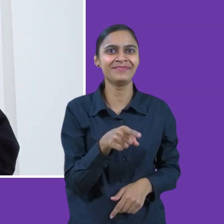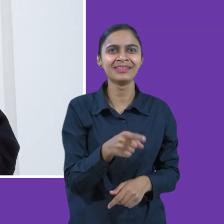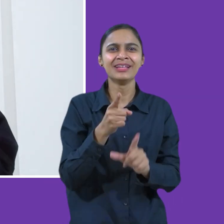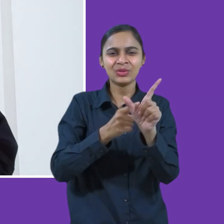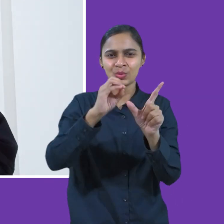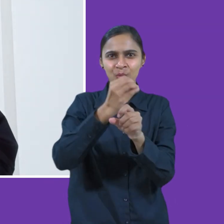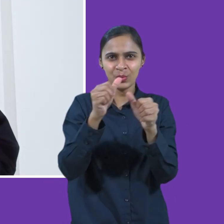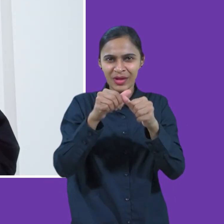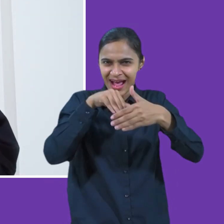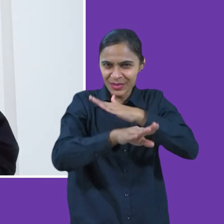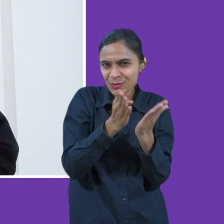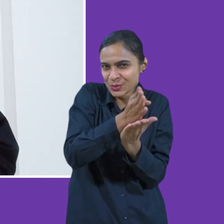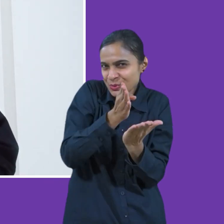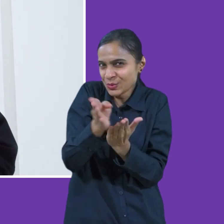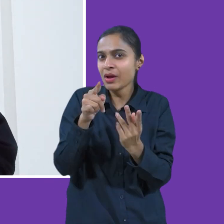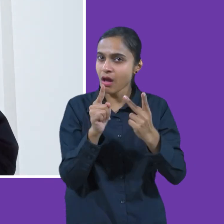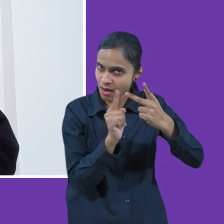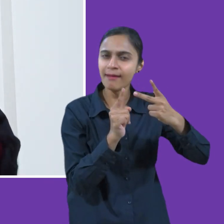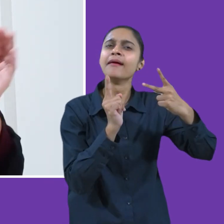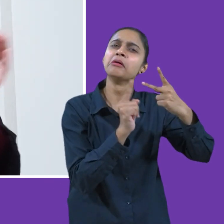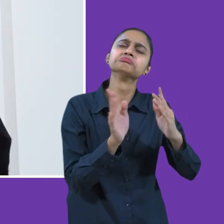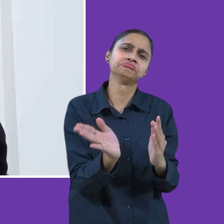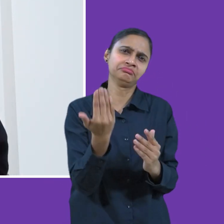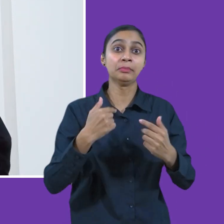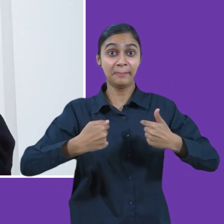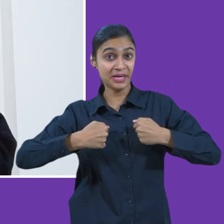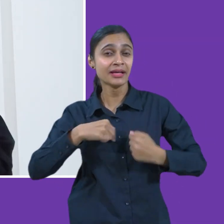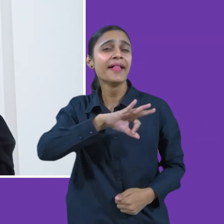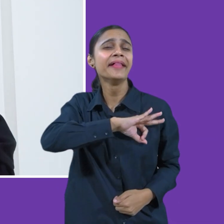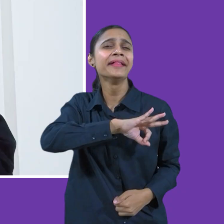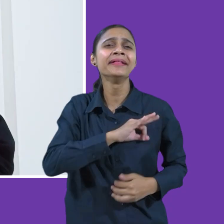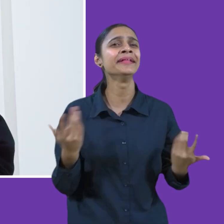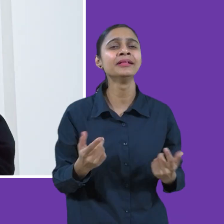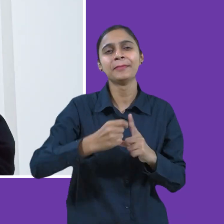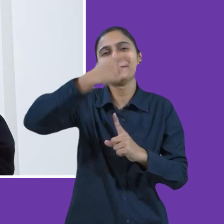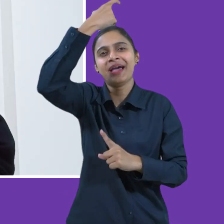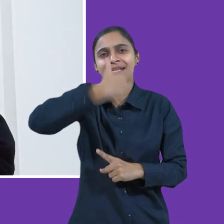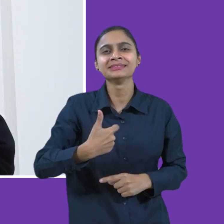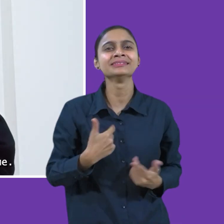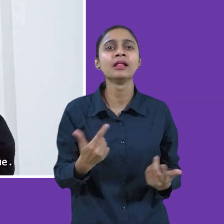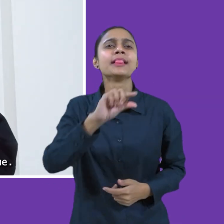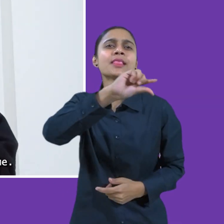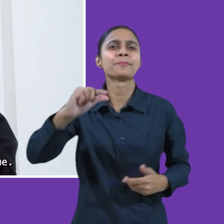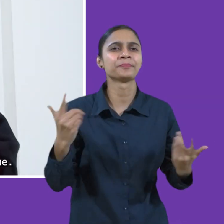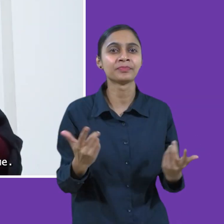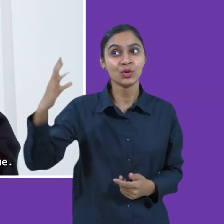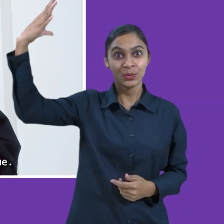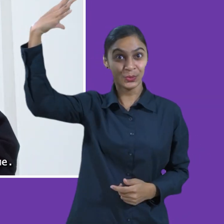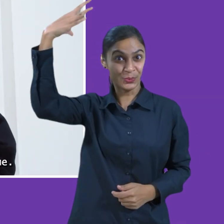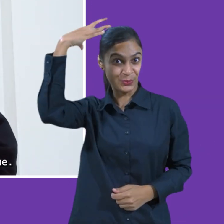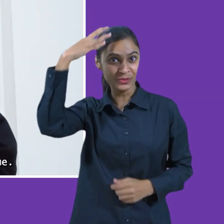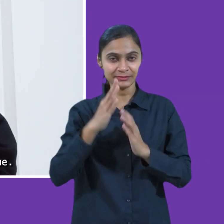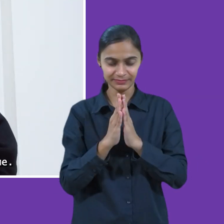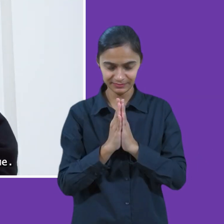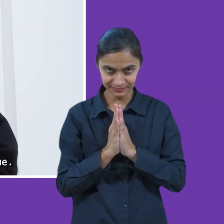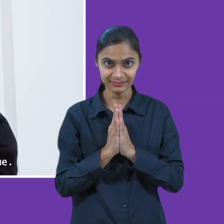like Surya Namaskar. So generally, even I took it under like guidance, and then I